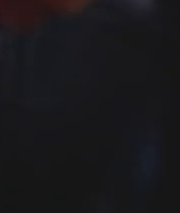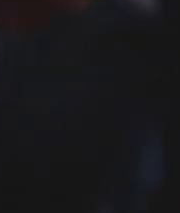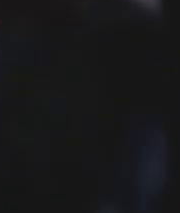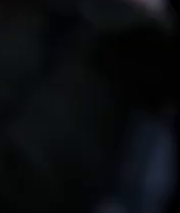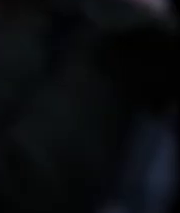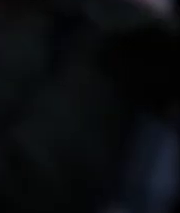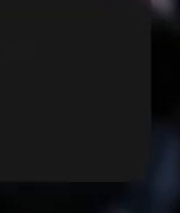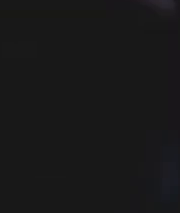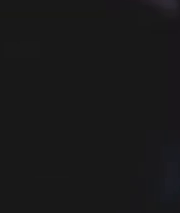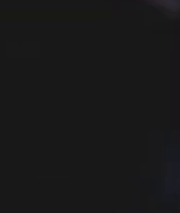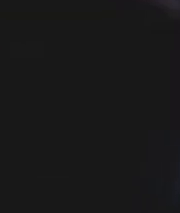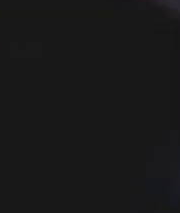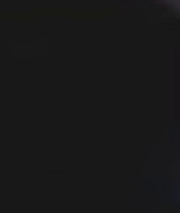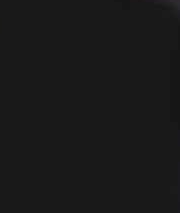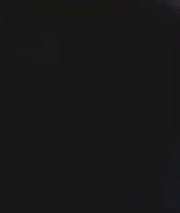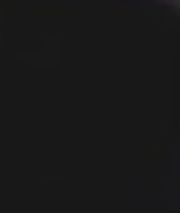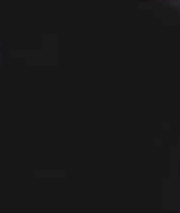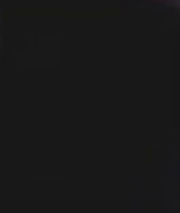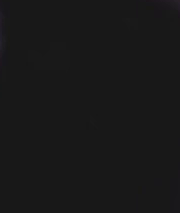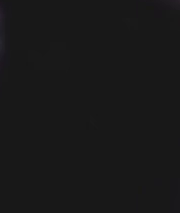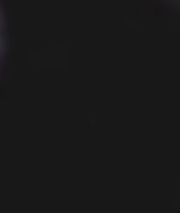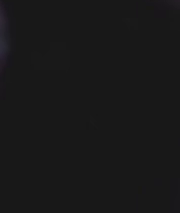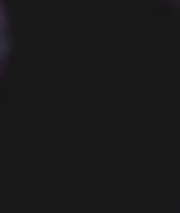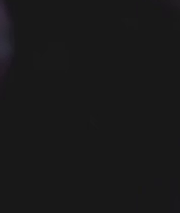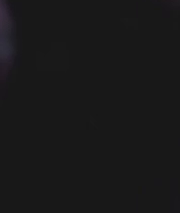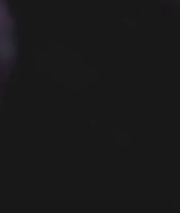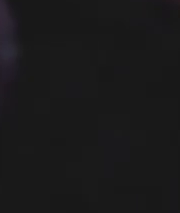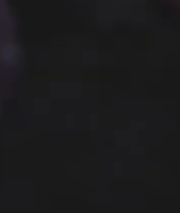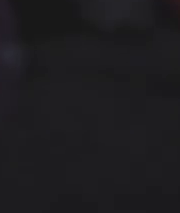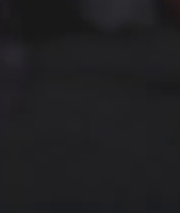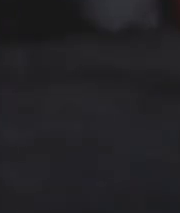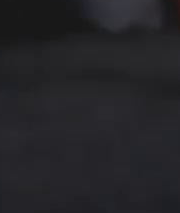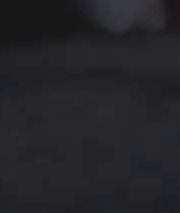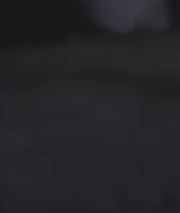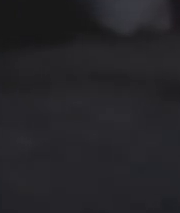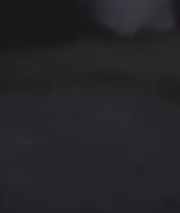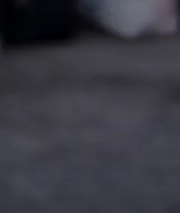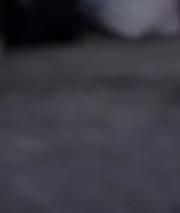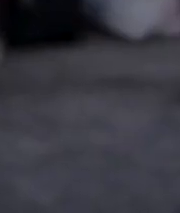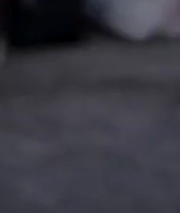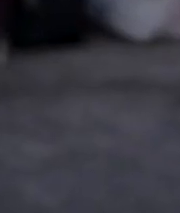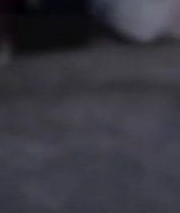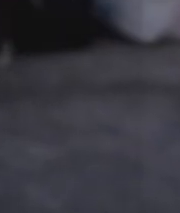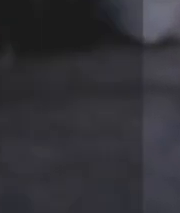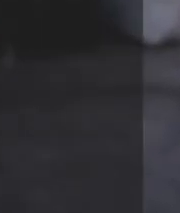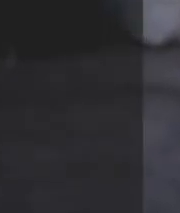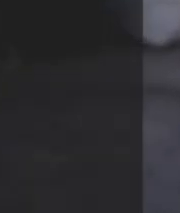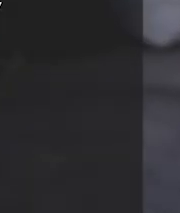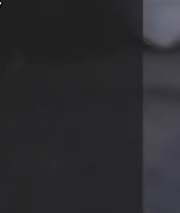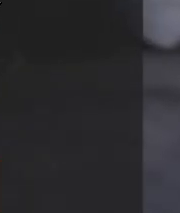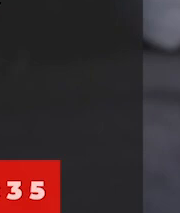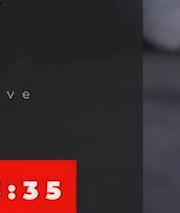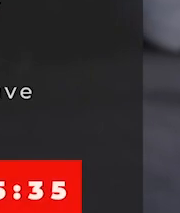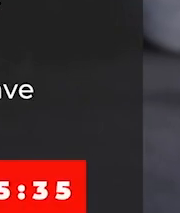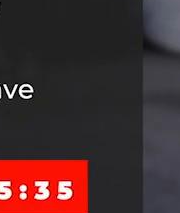KCOOKENA. Thank you for your gracious and generous response to this urgent call. As we are reminded in the Gospel according